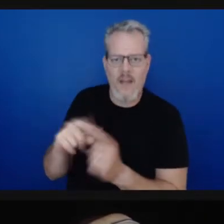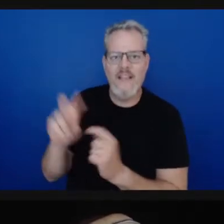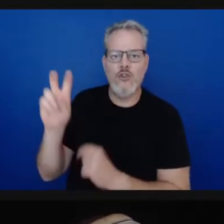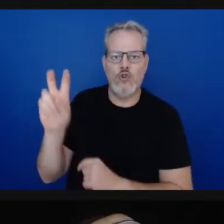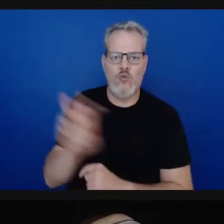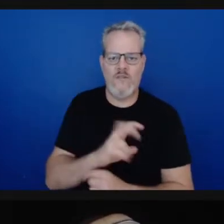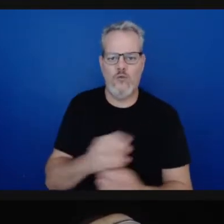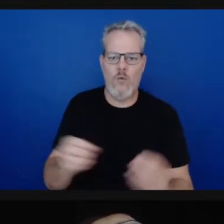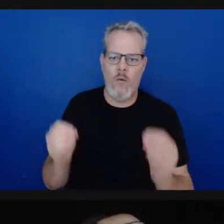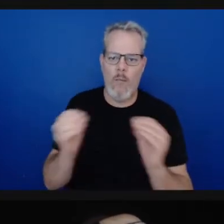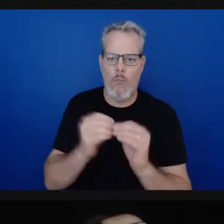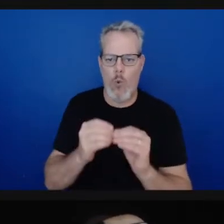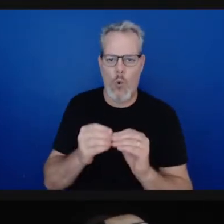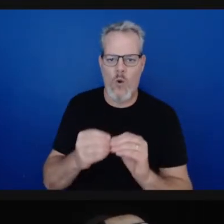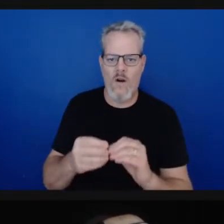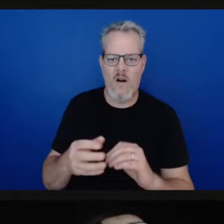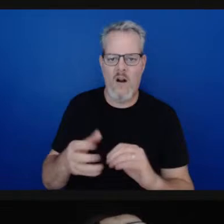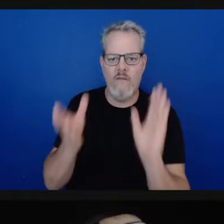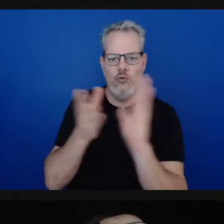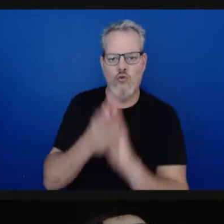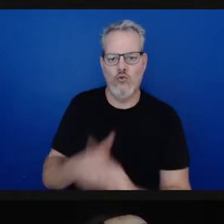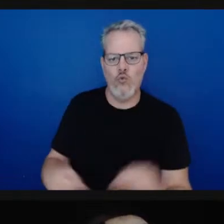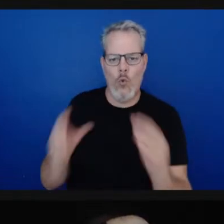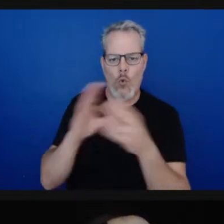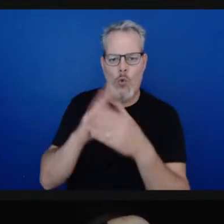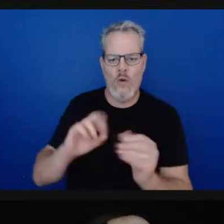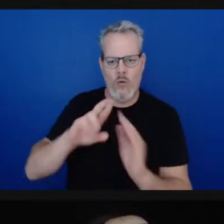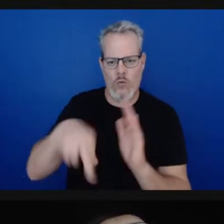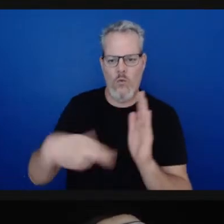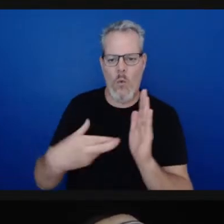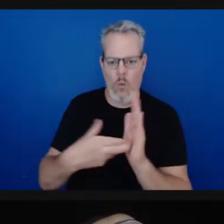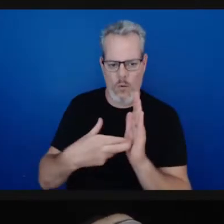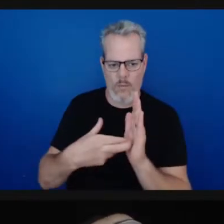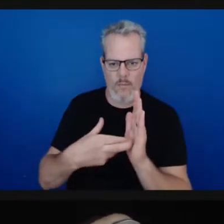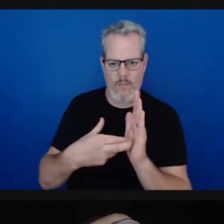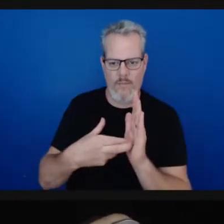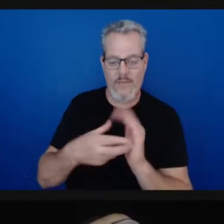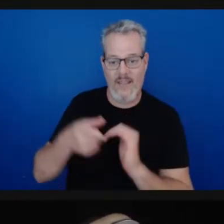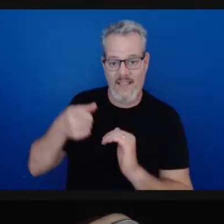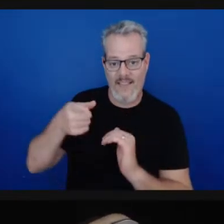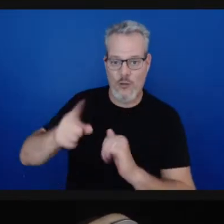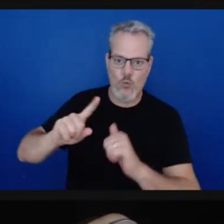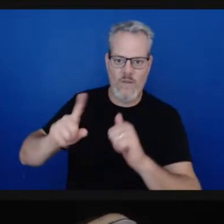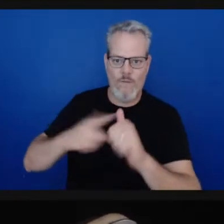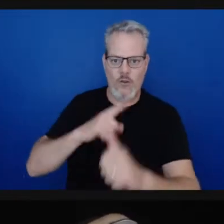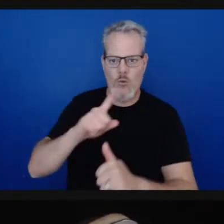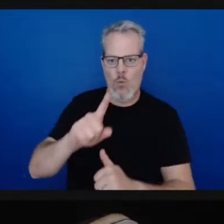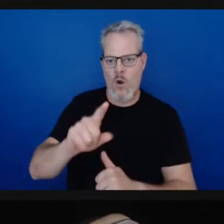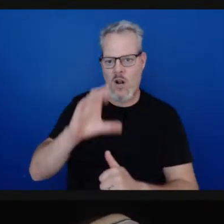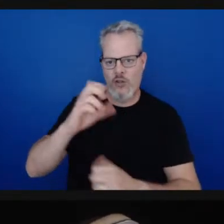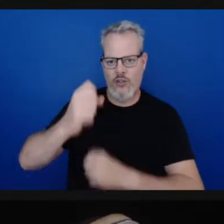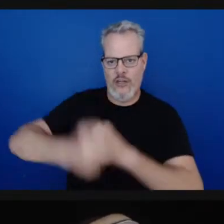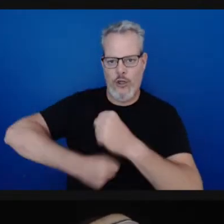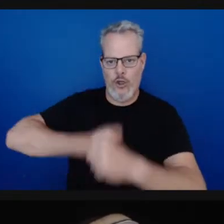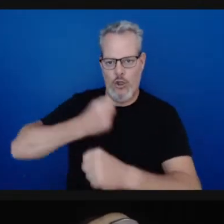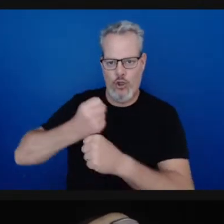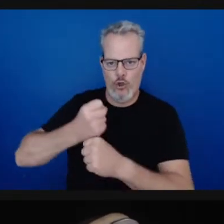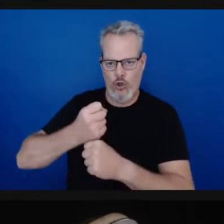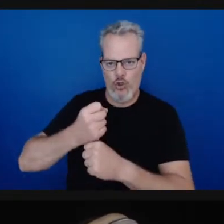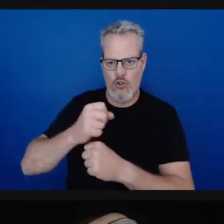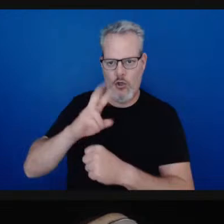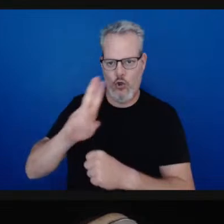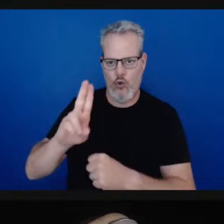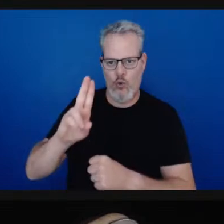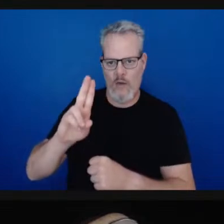And so I'll just point out some of the publications he was involved with. This one, the first 100 years of the USGS